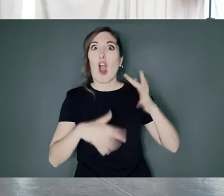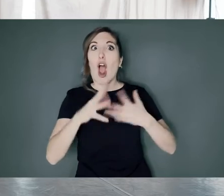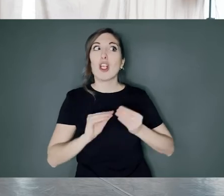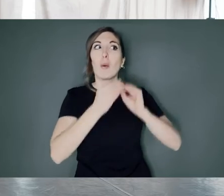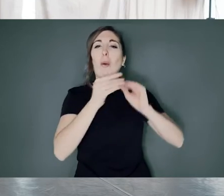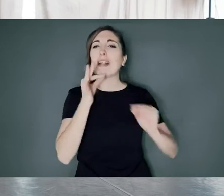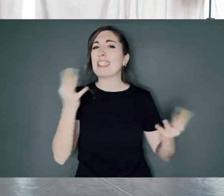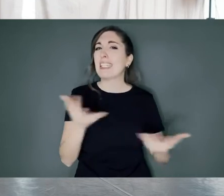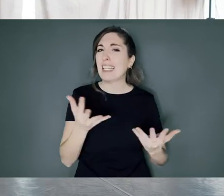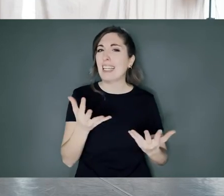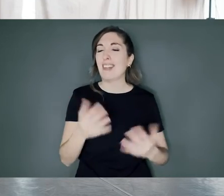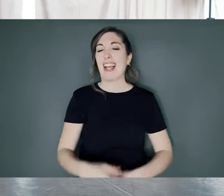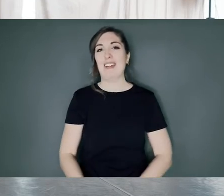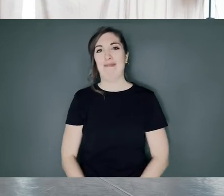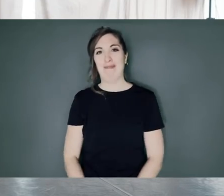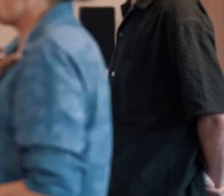that.